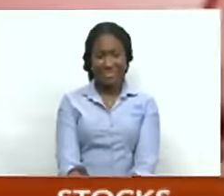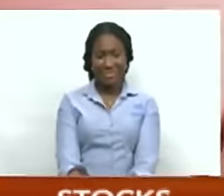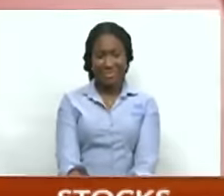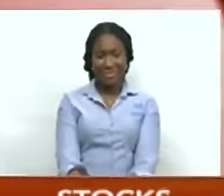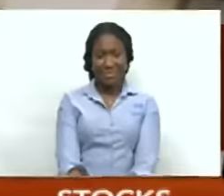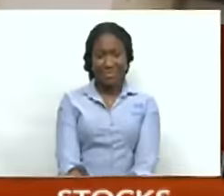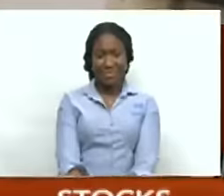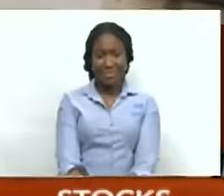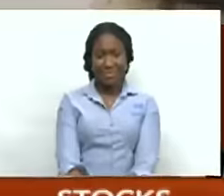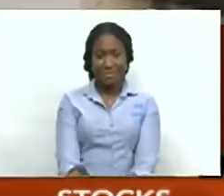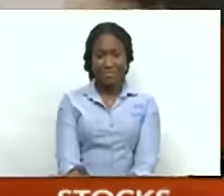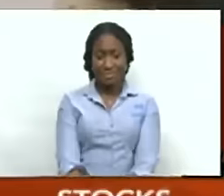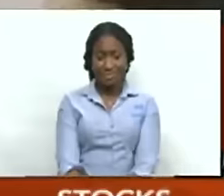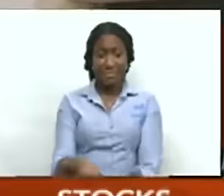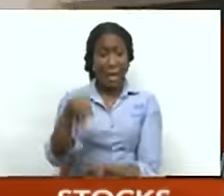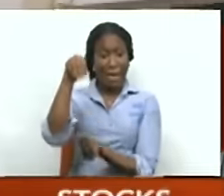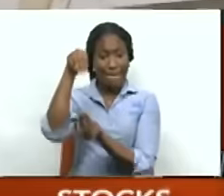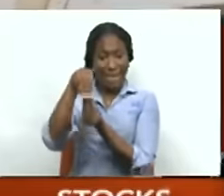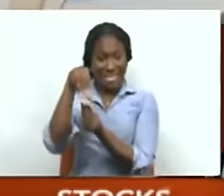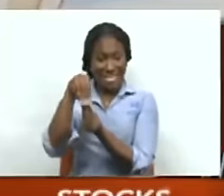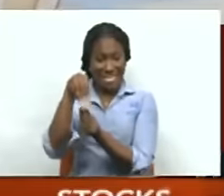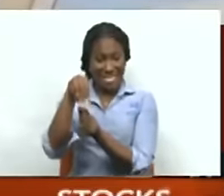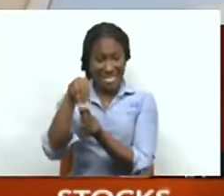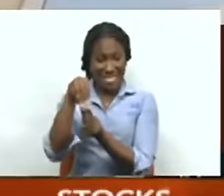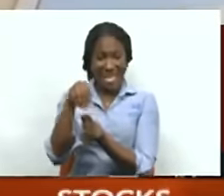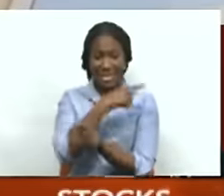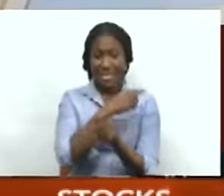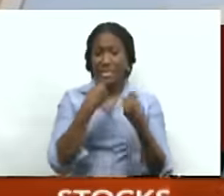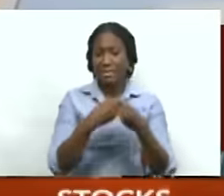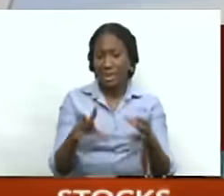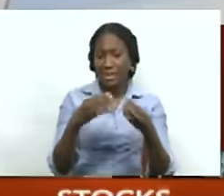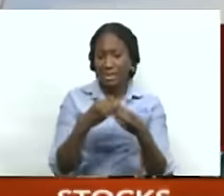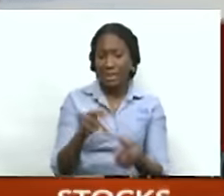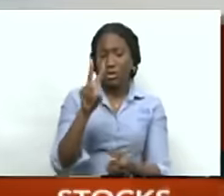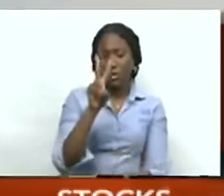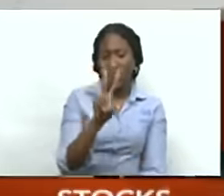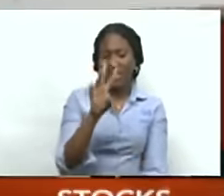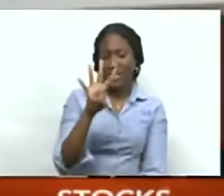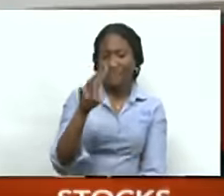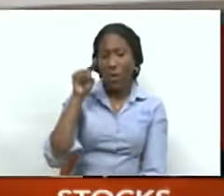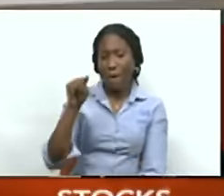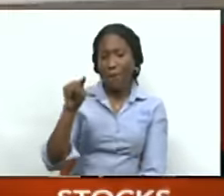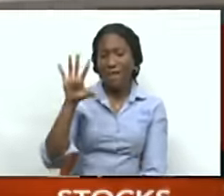Massey Holdings Limited spent $24.5 million, or TT